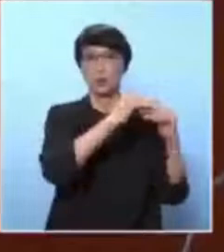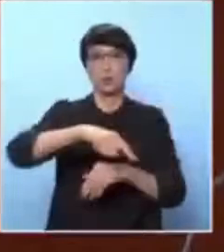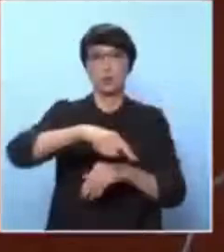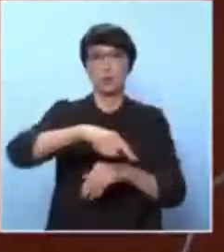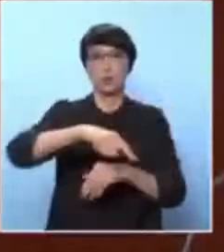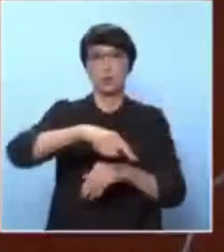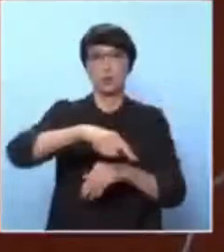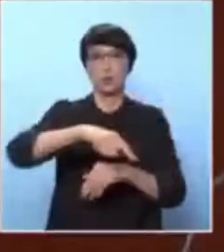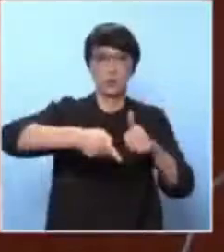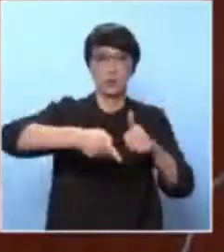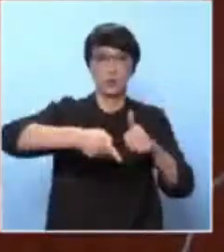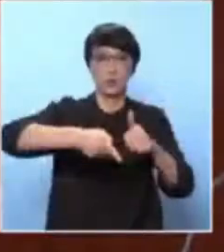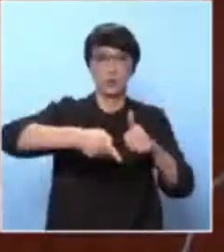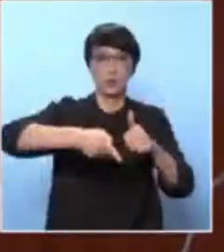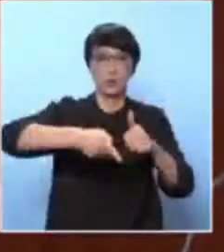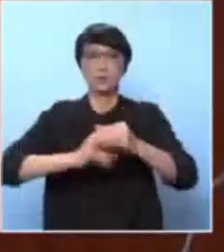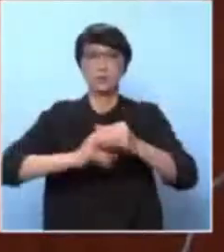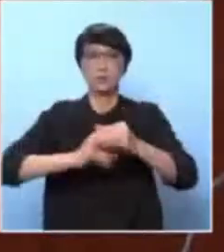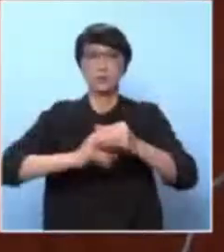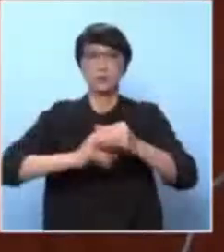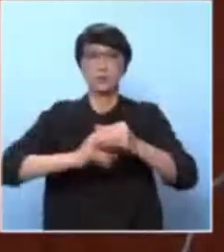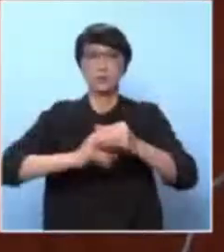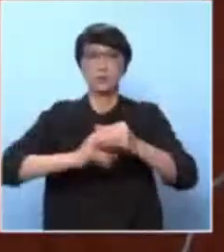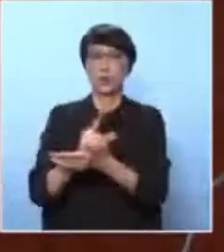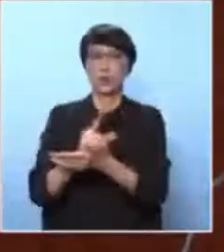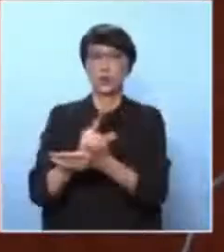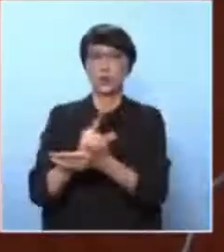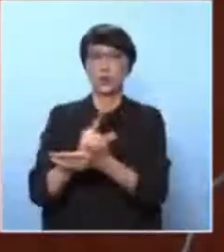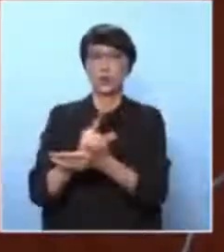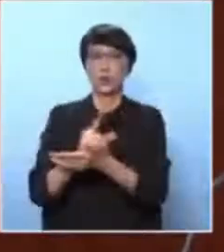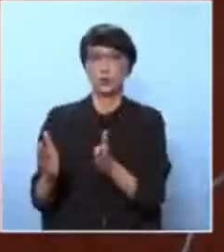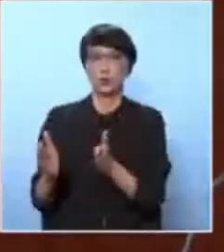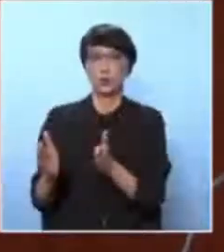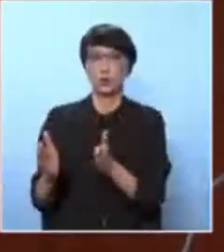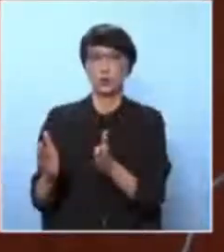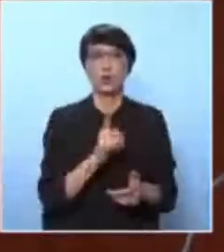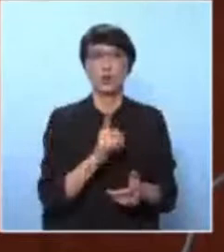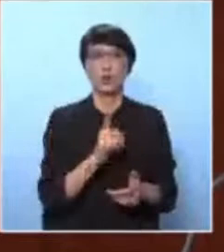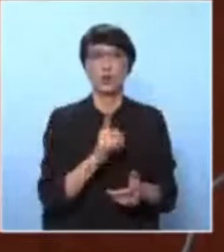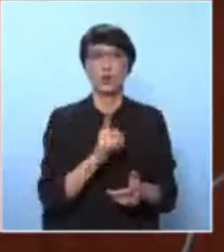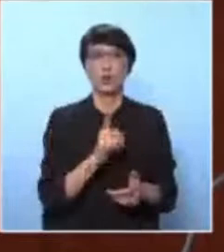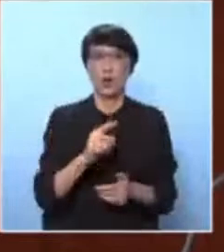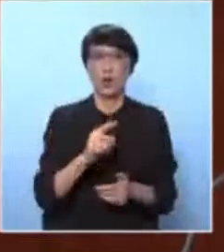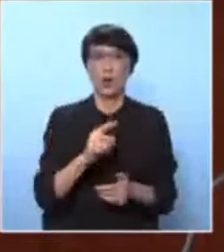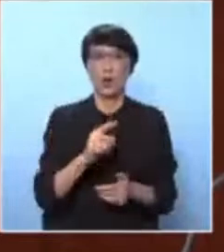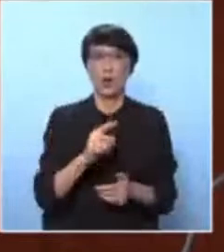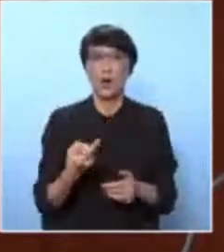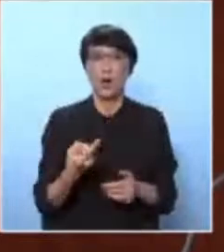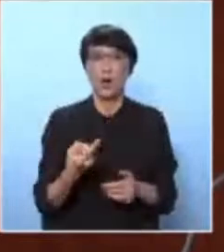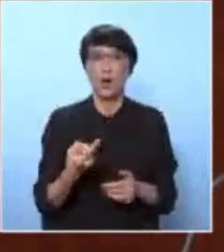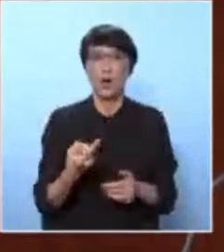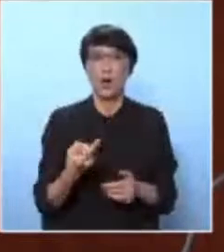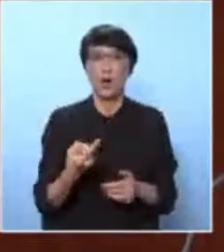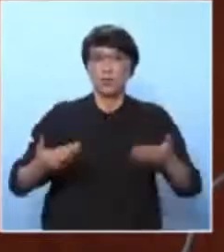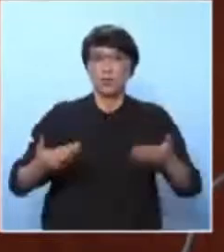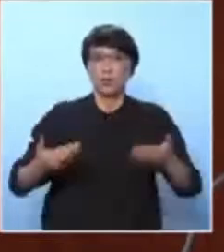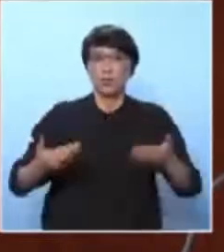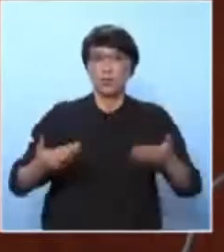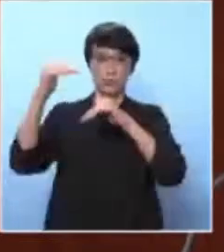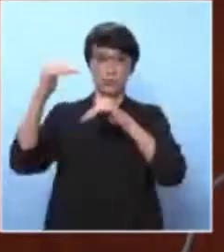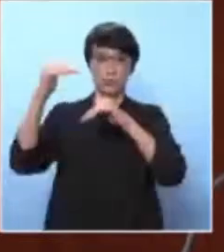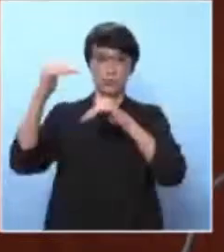of 2025, so that the cargo handling capacity will reach 1 million tons per